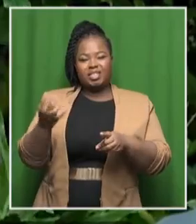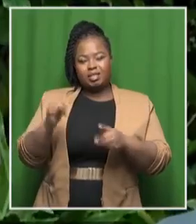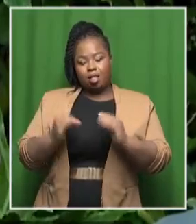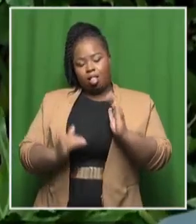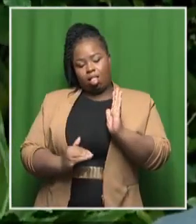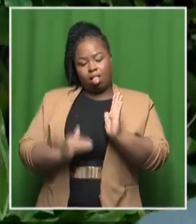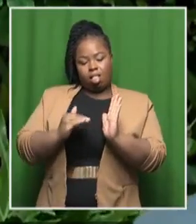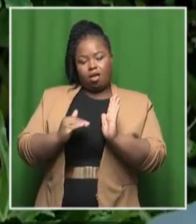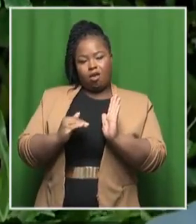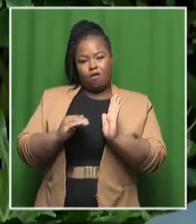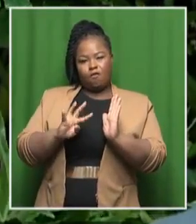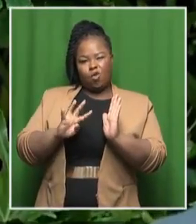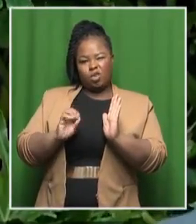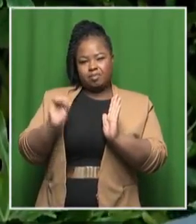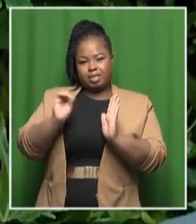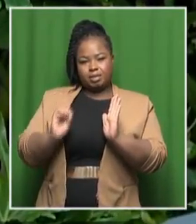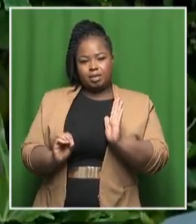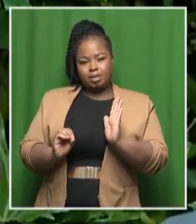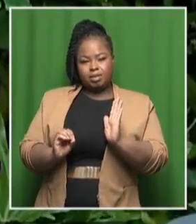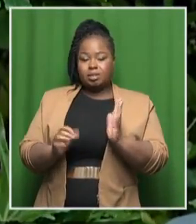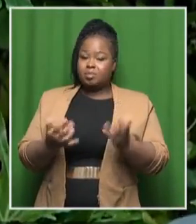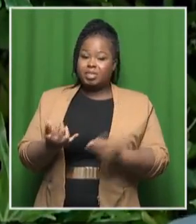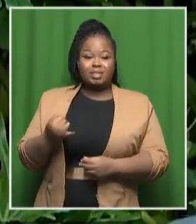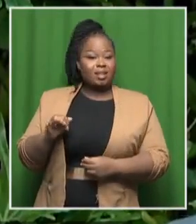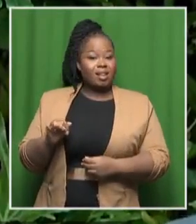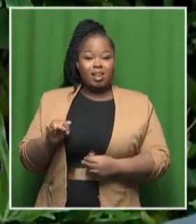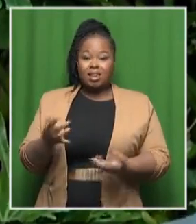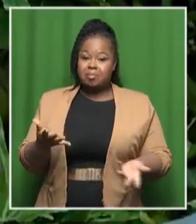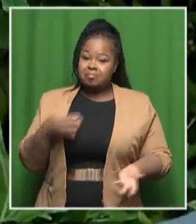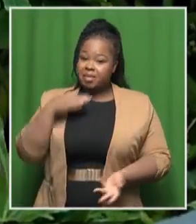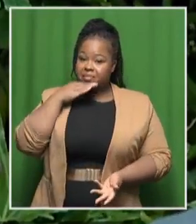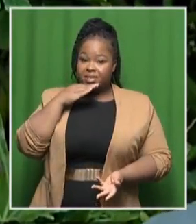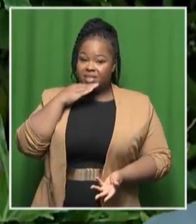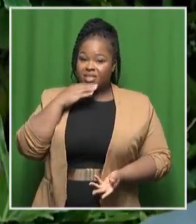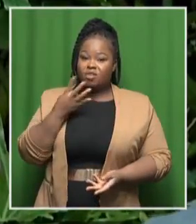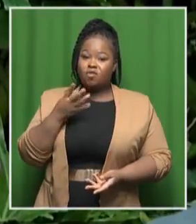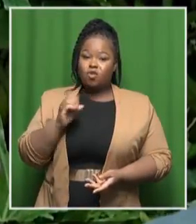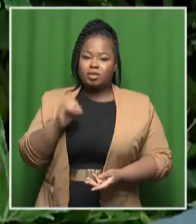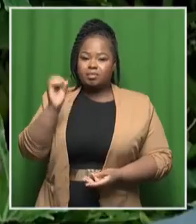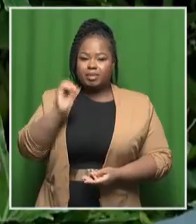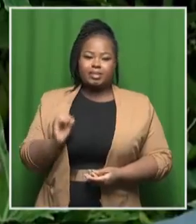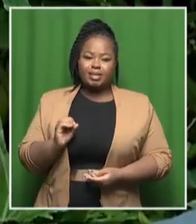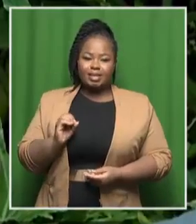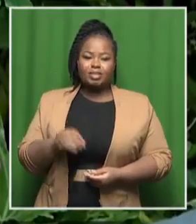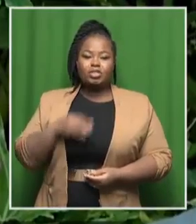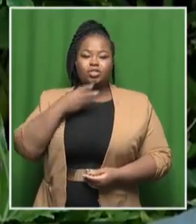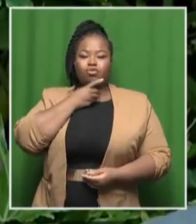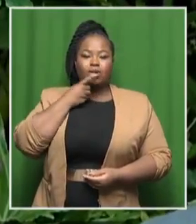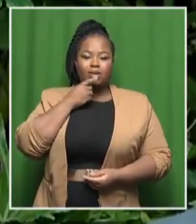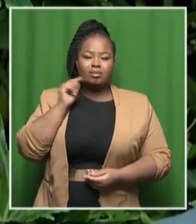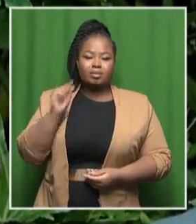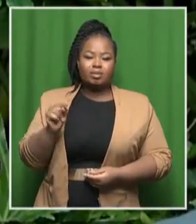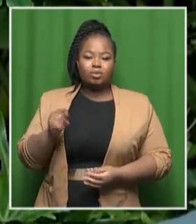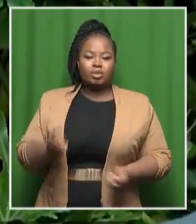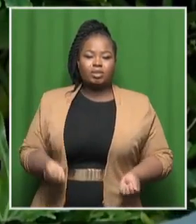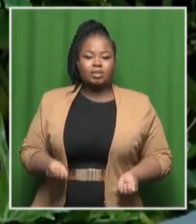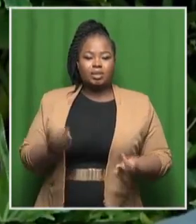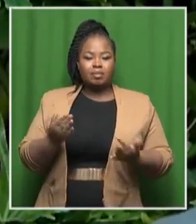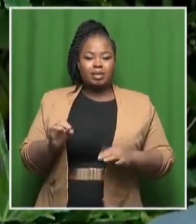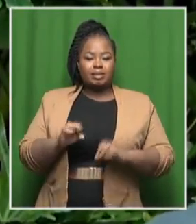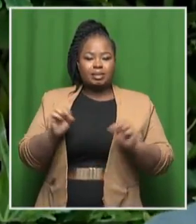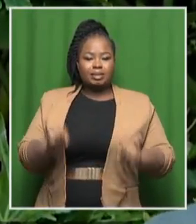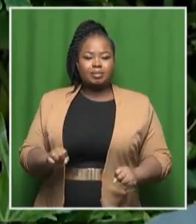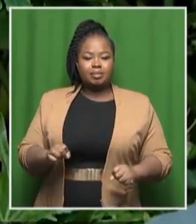we 40%, meaning we still have a 40% drought into the supply system of